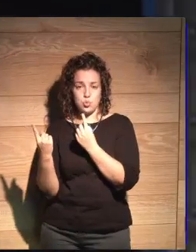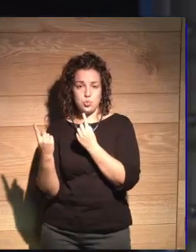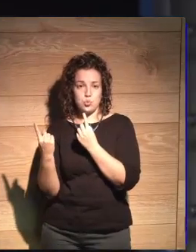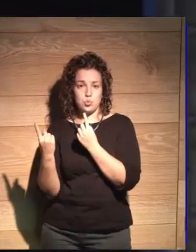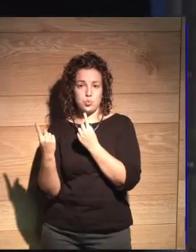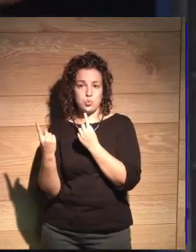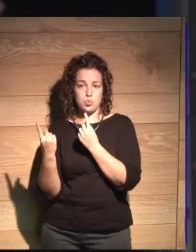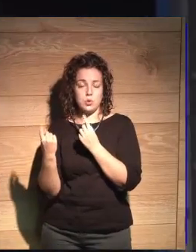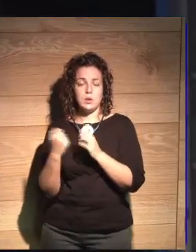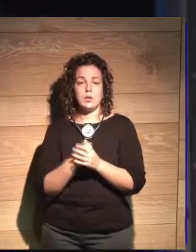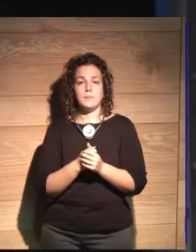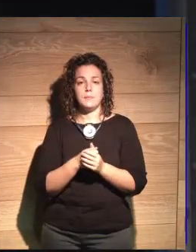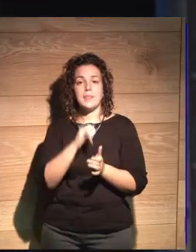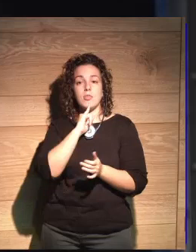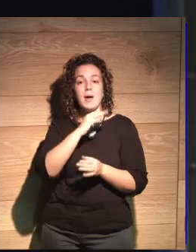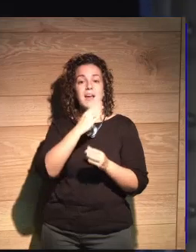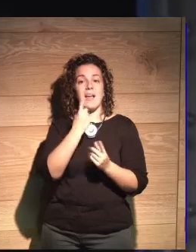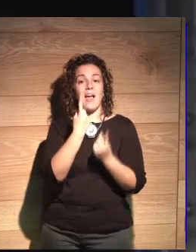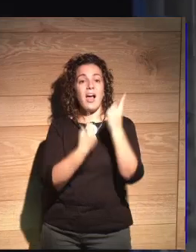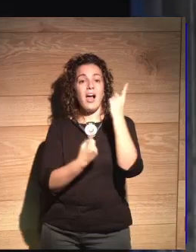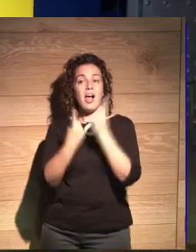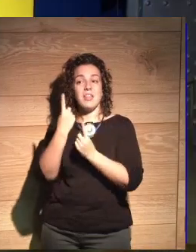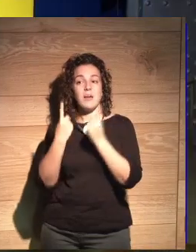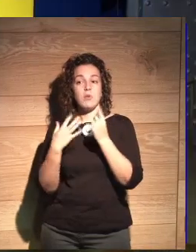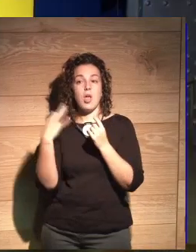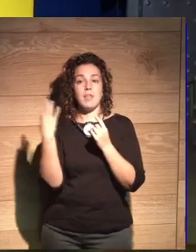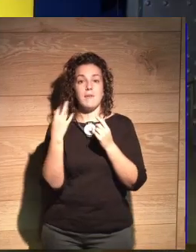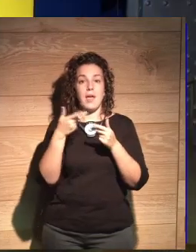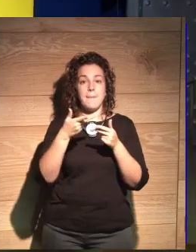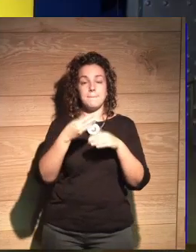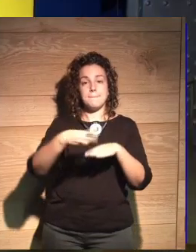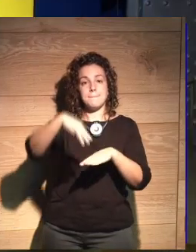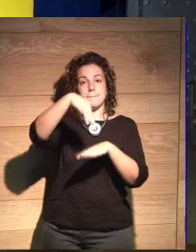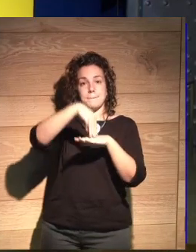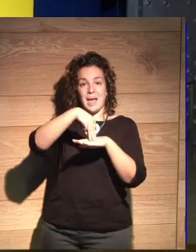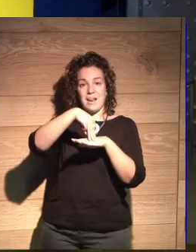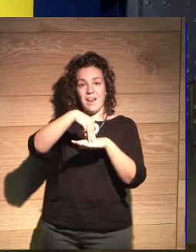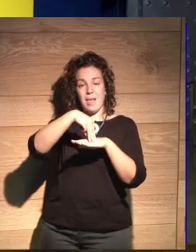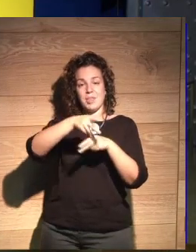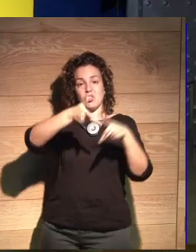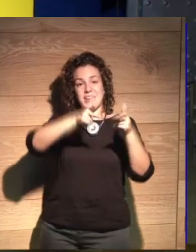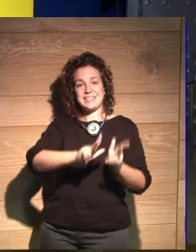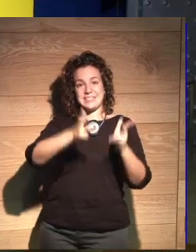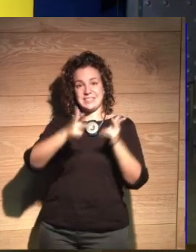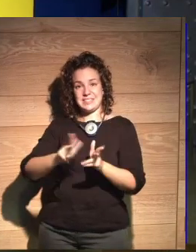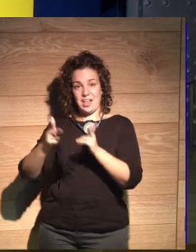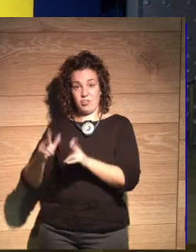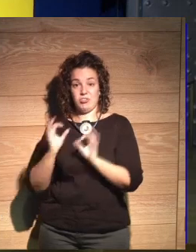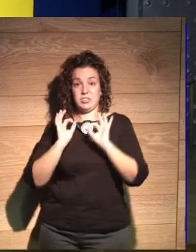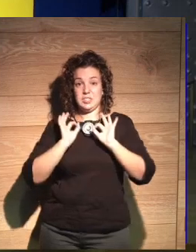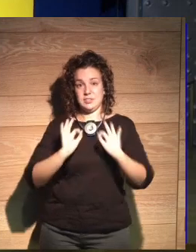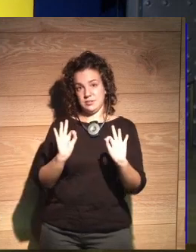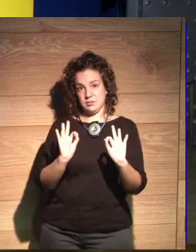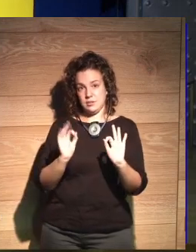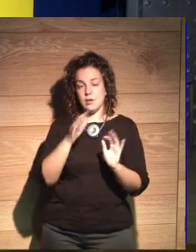the presidency of Switzerland rotates so that for a year Switzerland has a Swiss-German